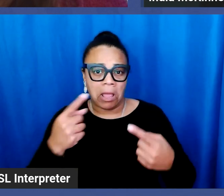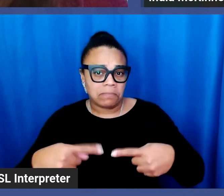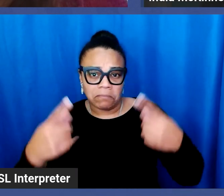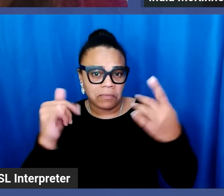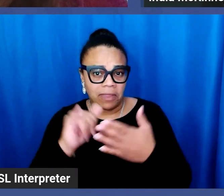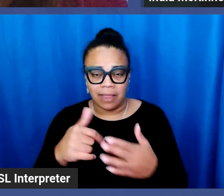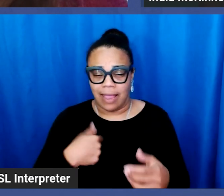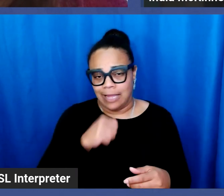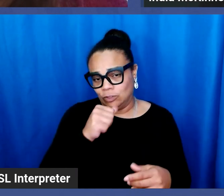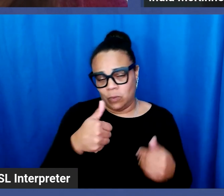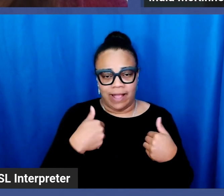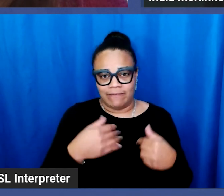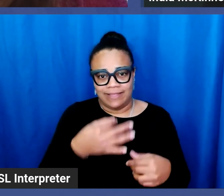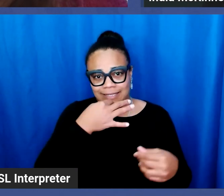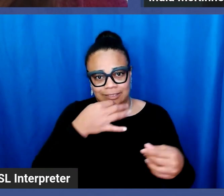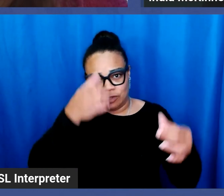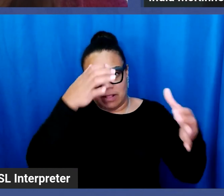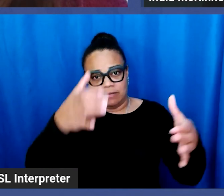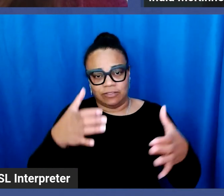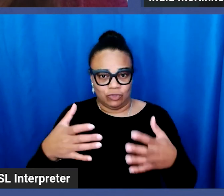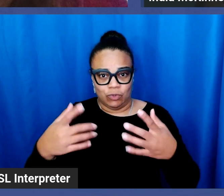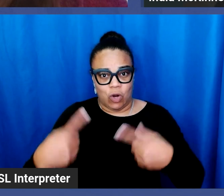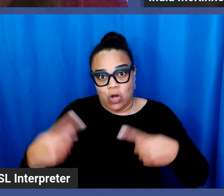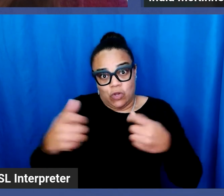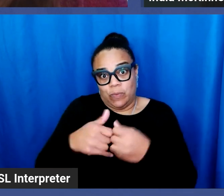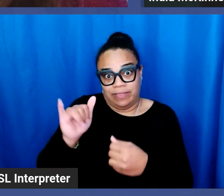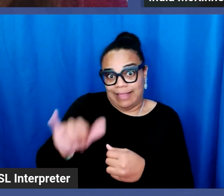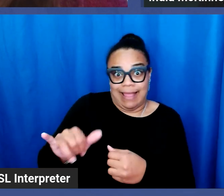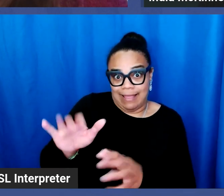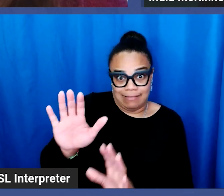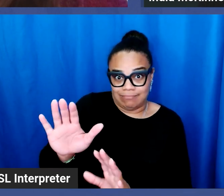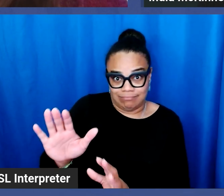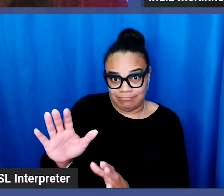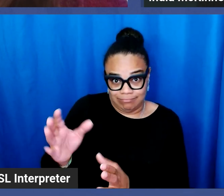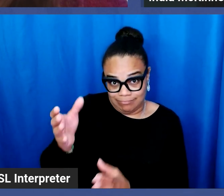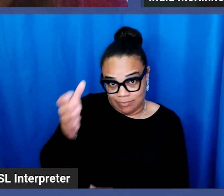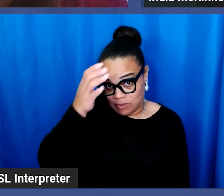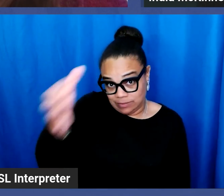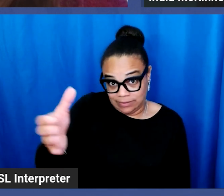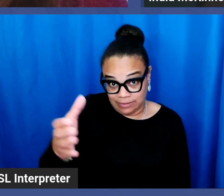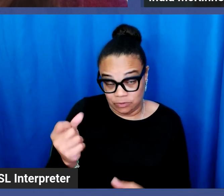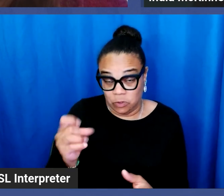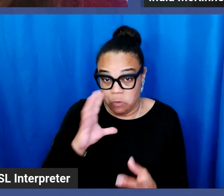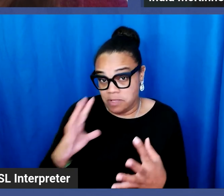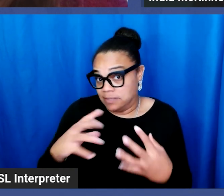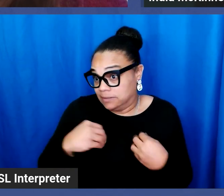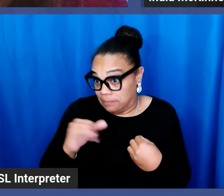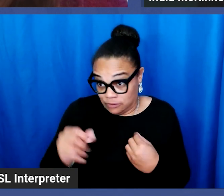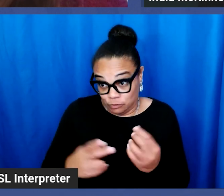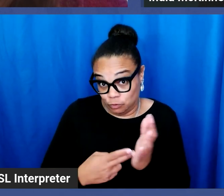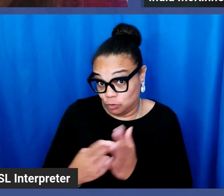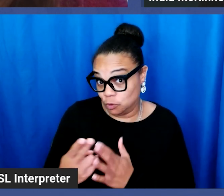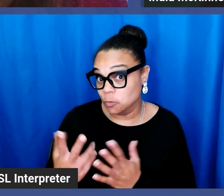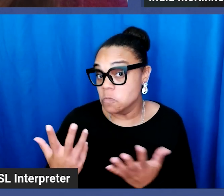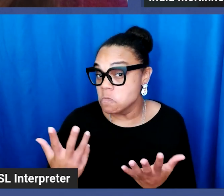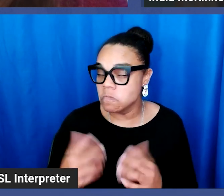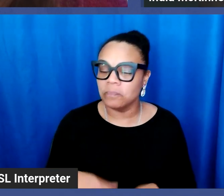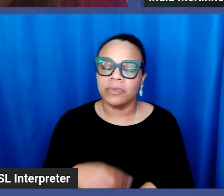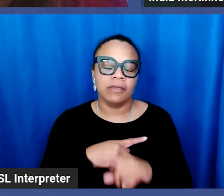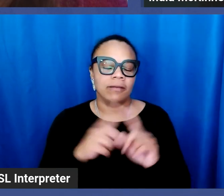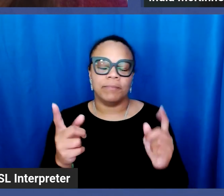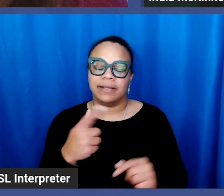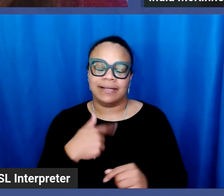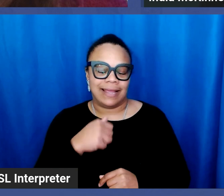to question. So let's accept that premise to be true. However, I do not think